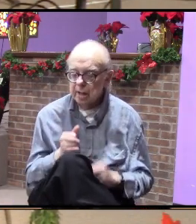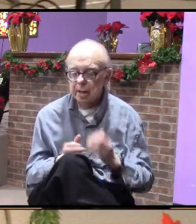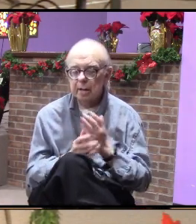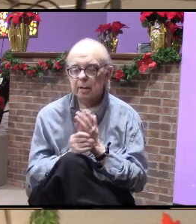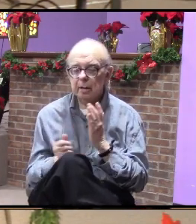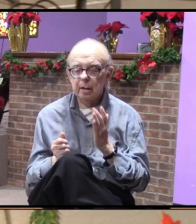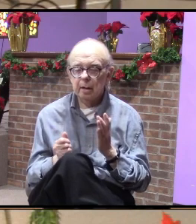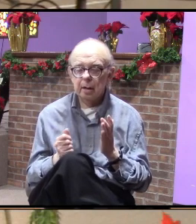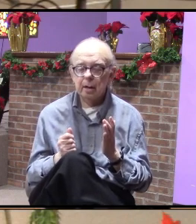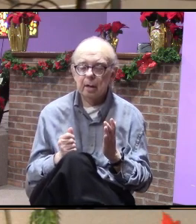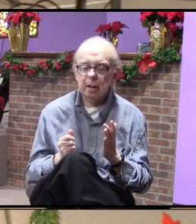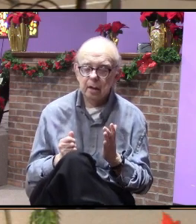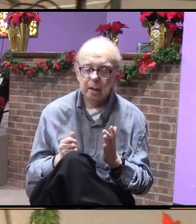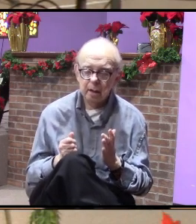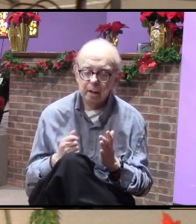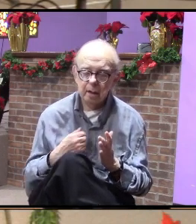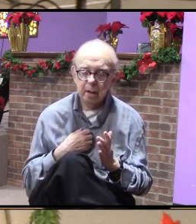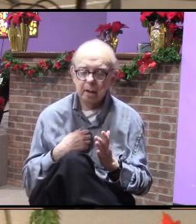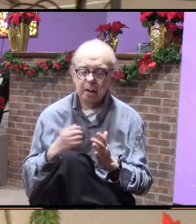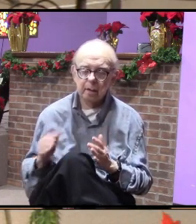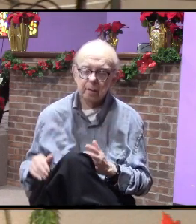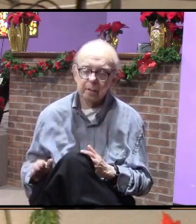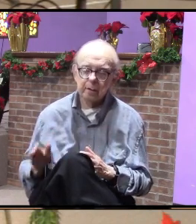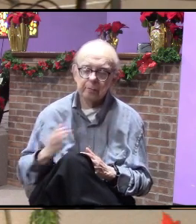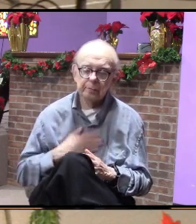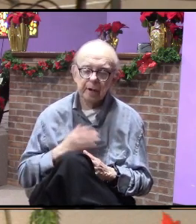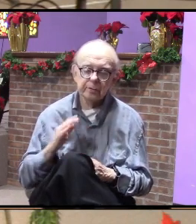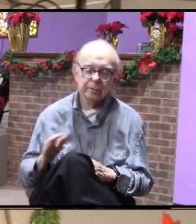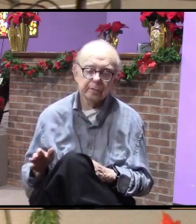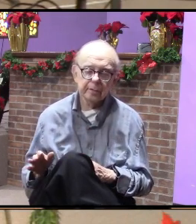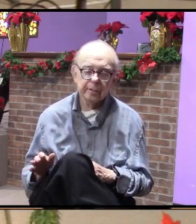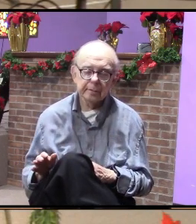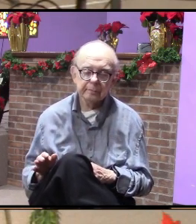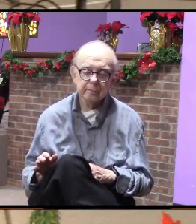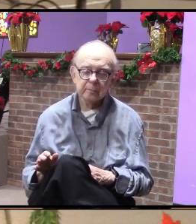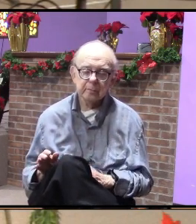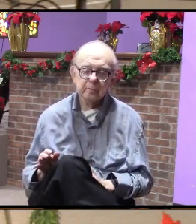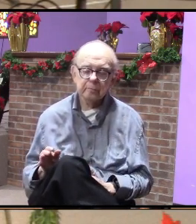Because my raising of my children,